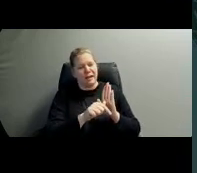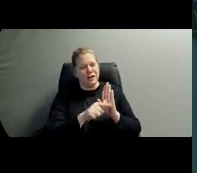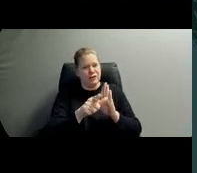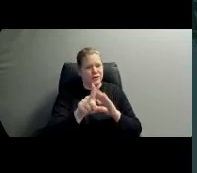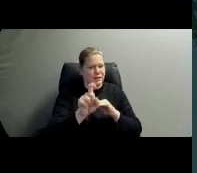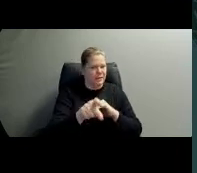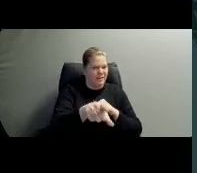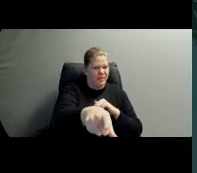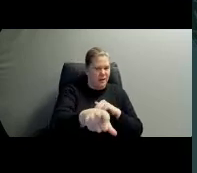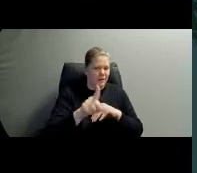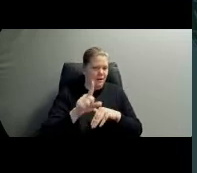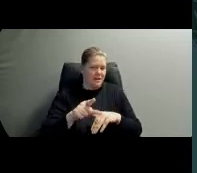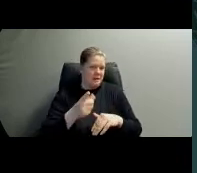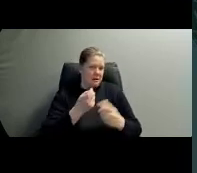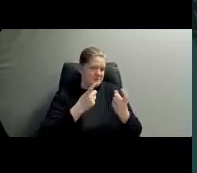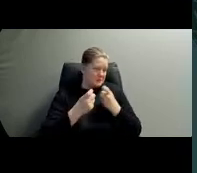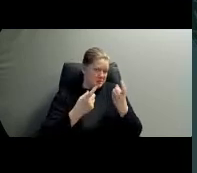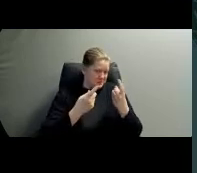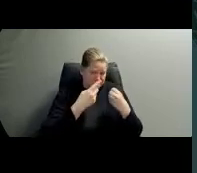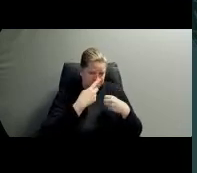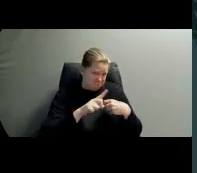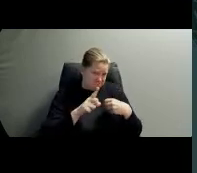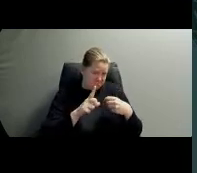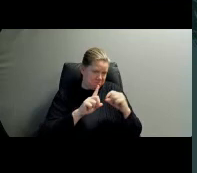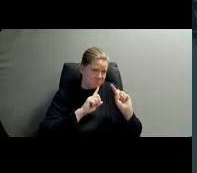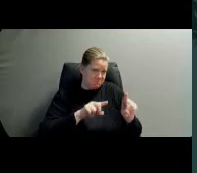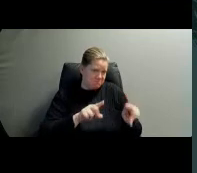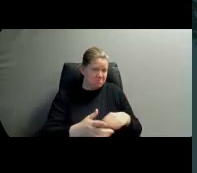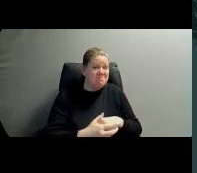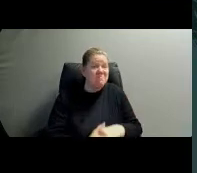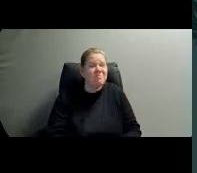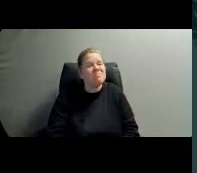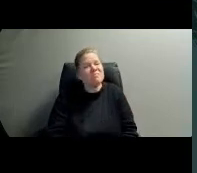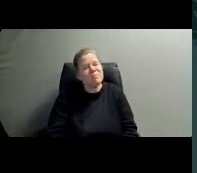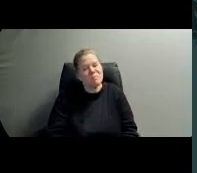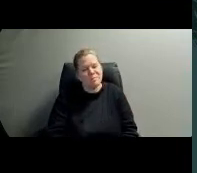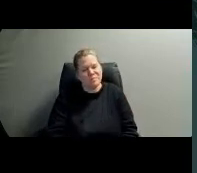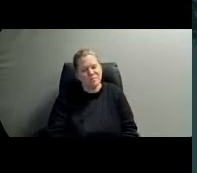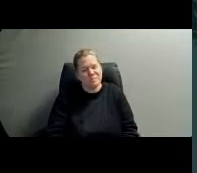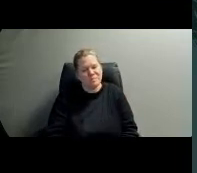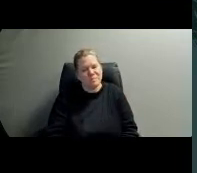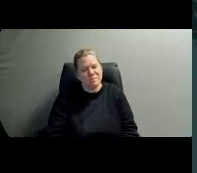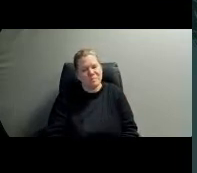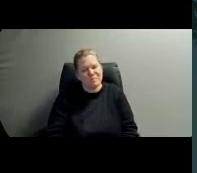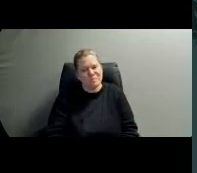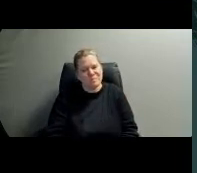any of your questions, and let me know if there are any questions from the audience right now.